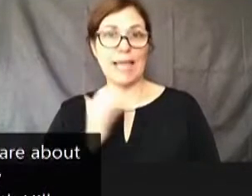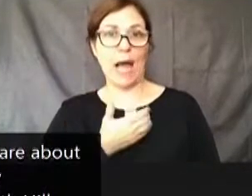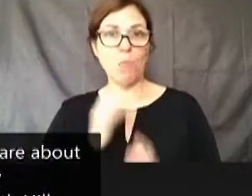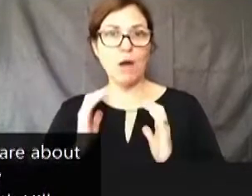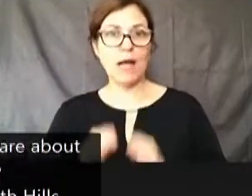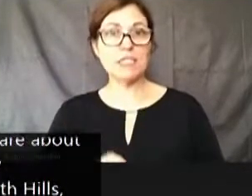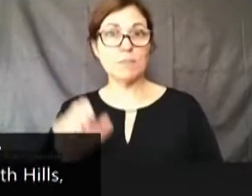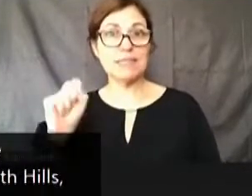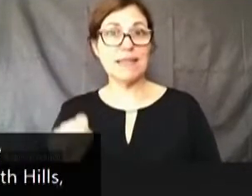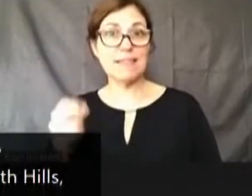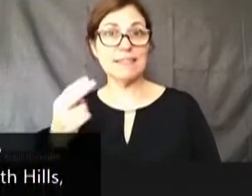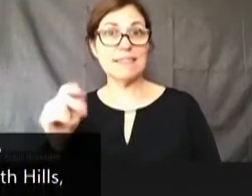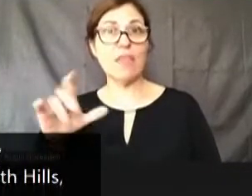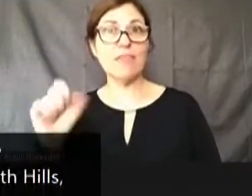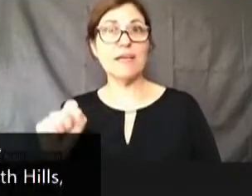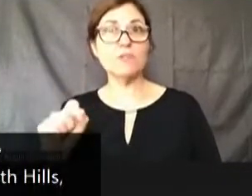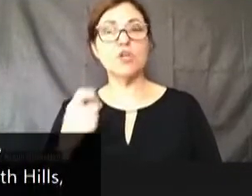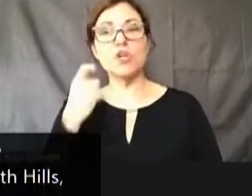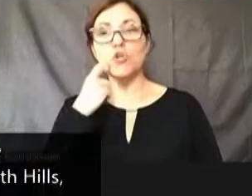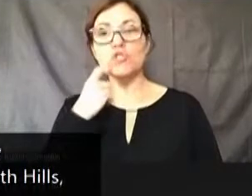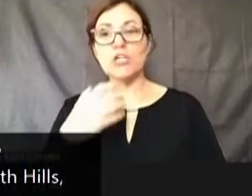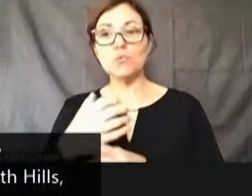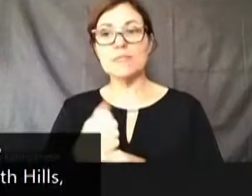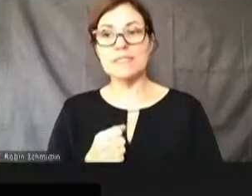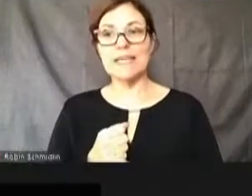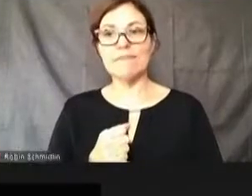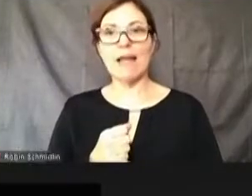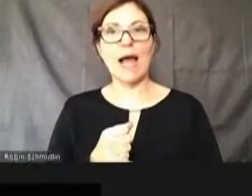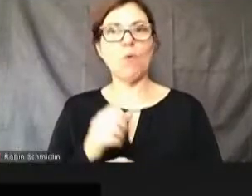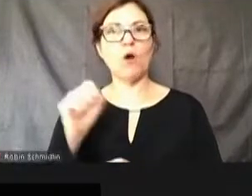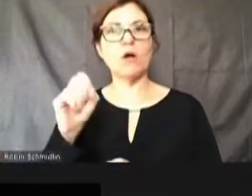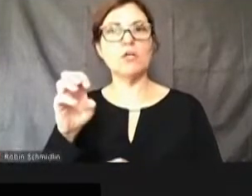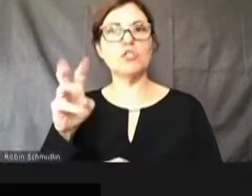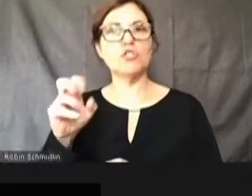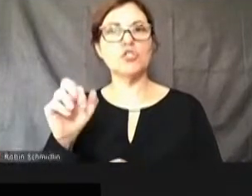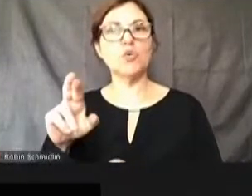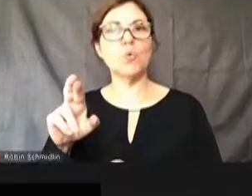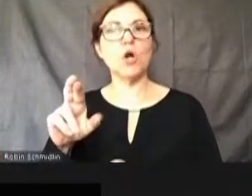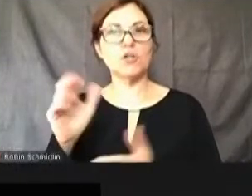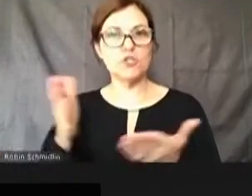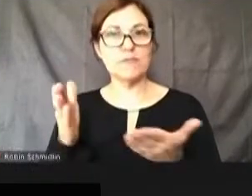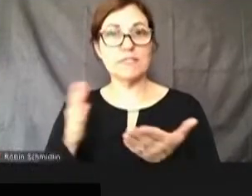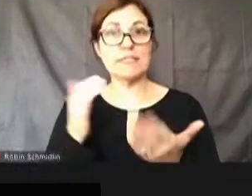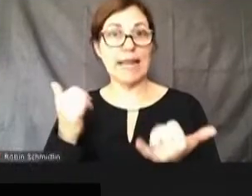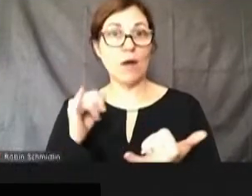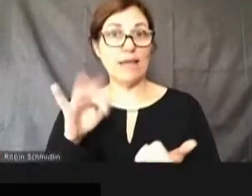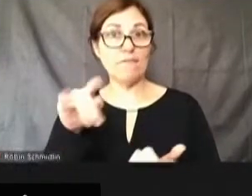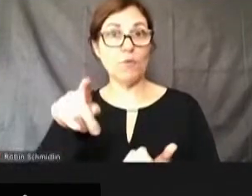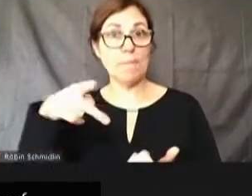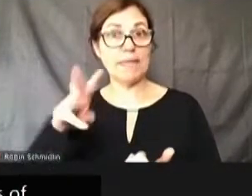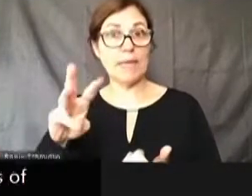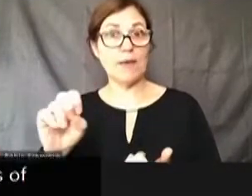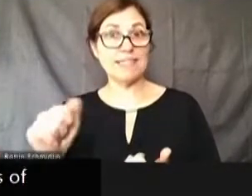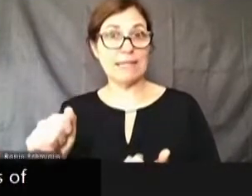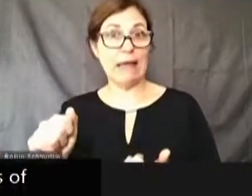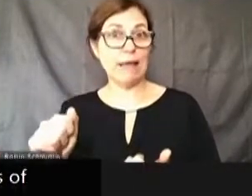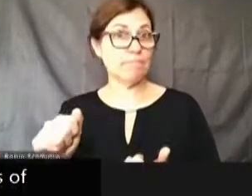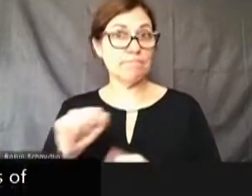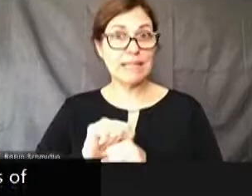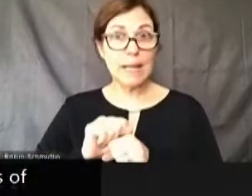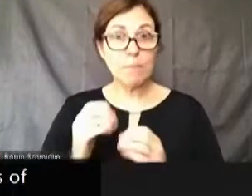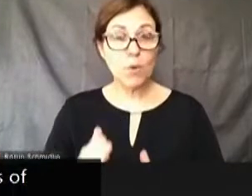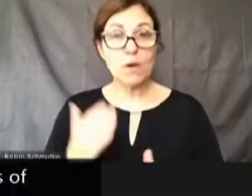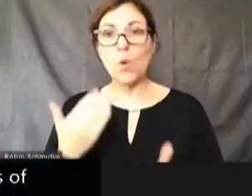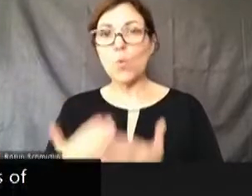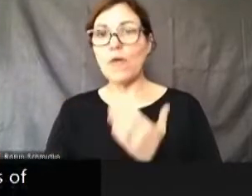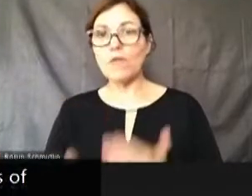who just receive our sewer services. So now if you are a PWSA employee regardless of whether you are a water and